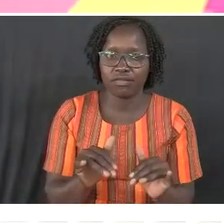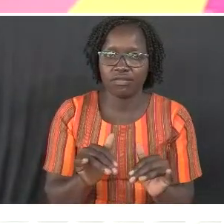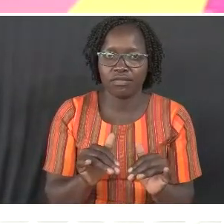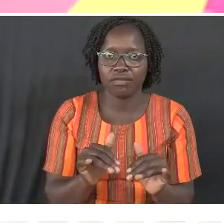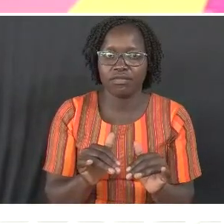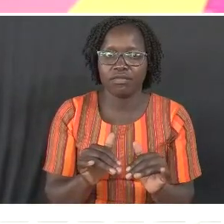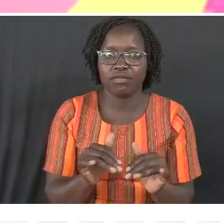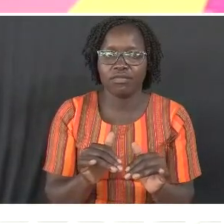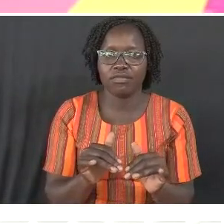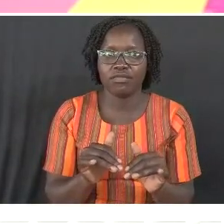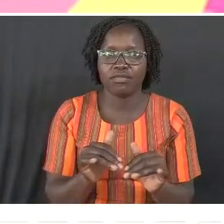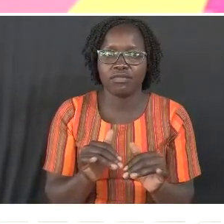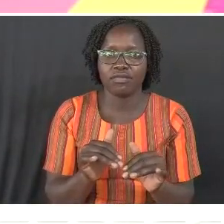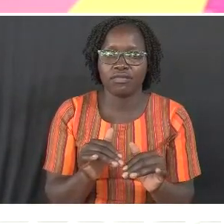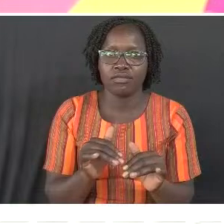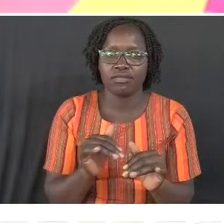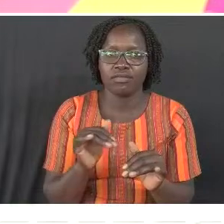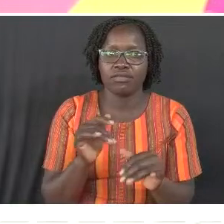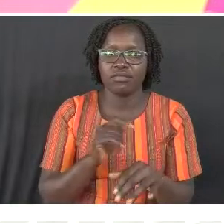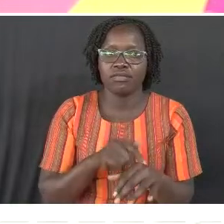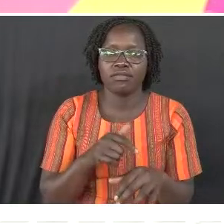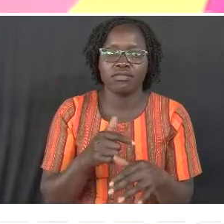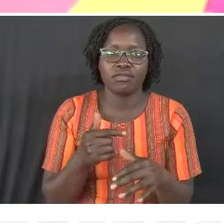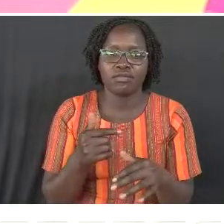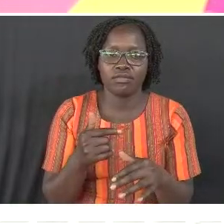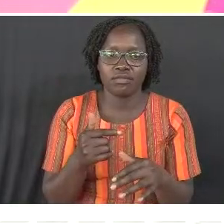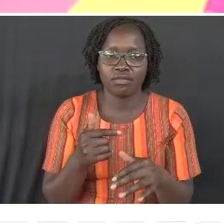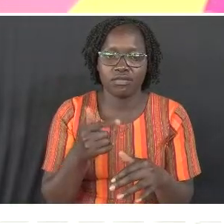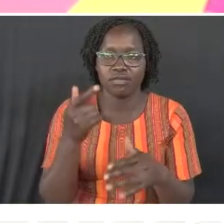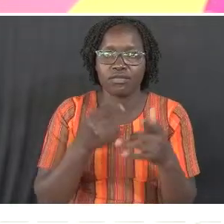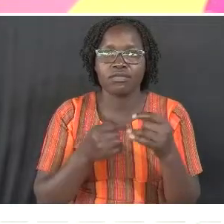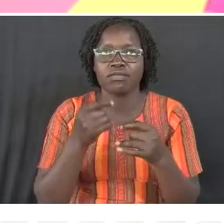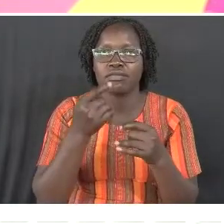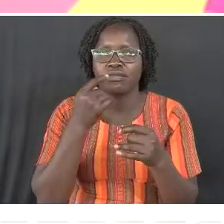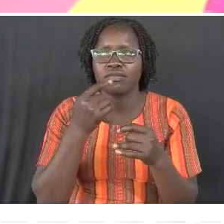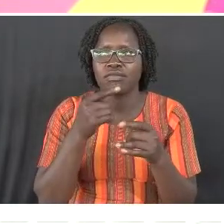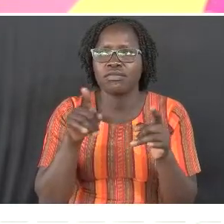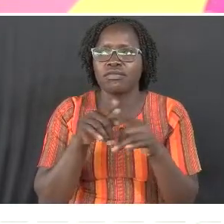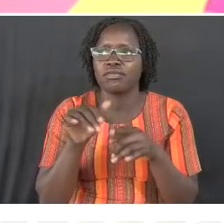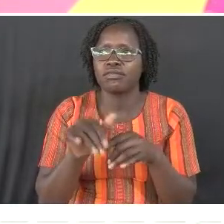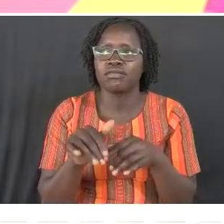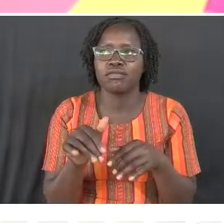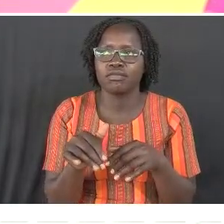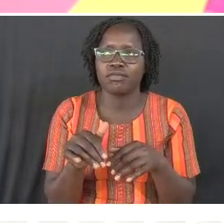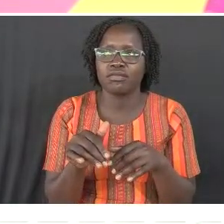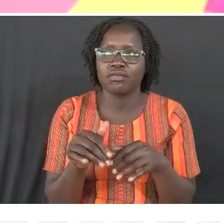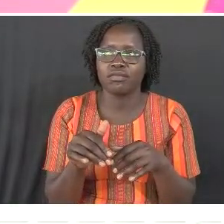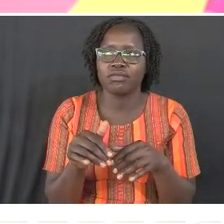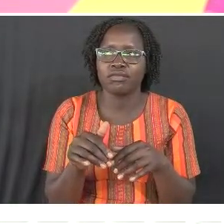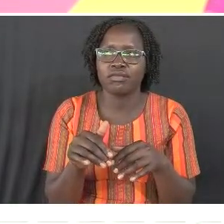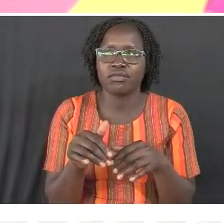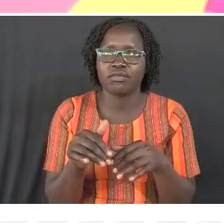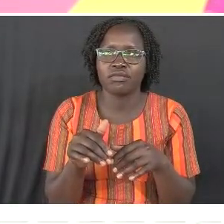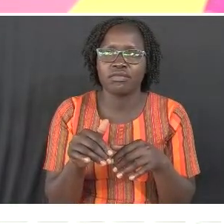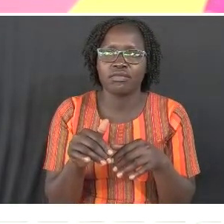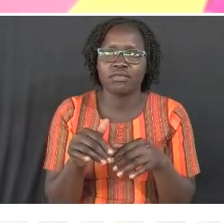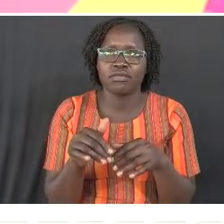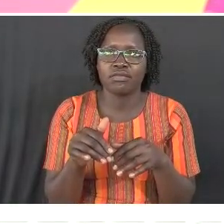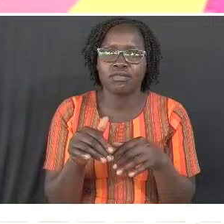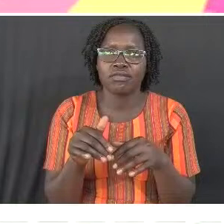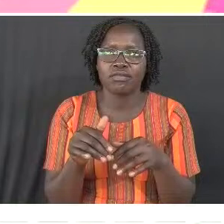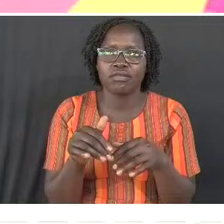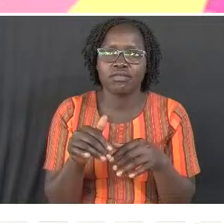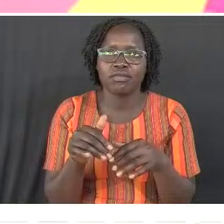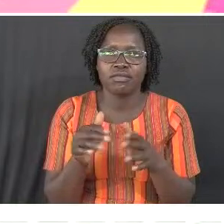position. So once it doesn't, once the milk teeth is still in that place, what happens is the permanent, it